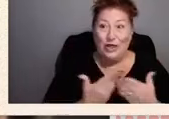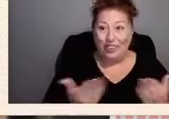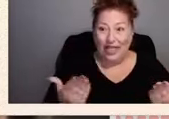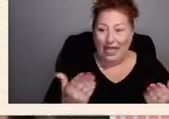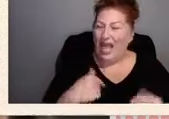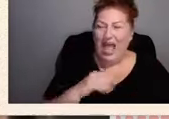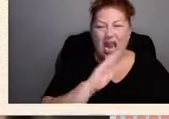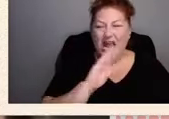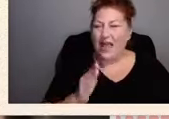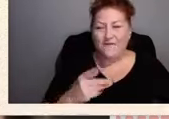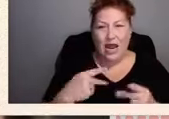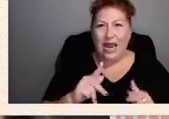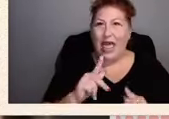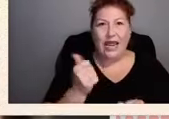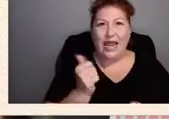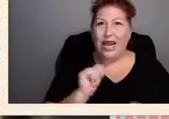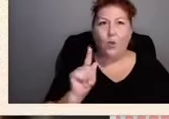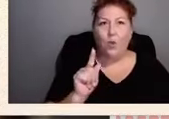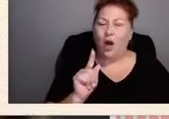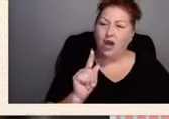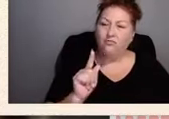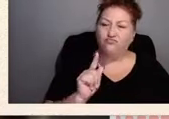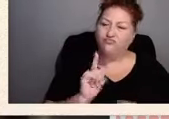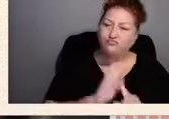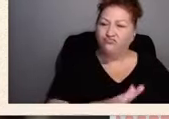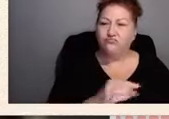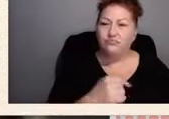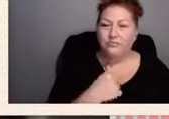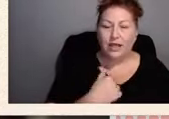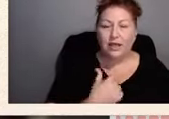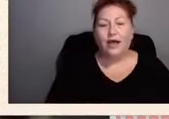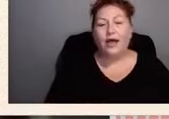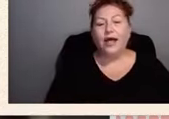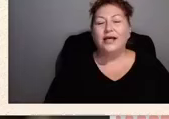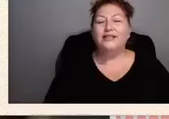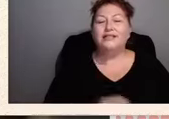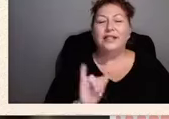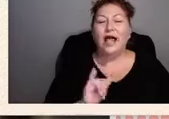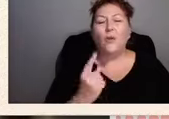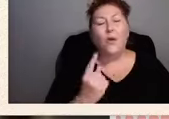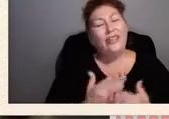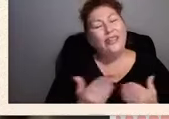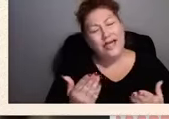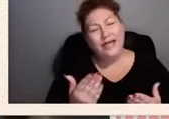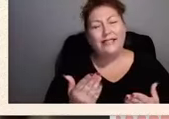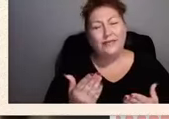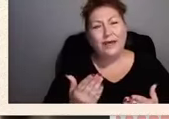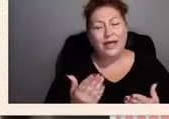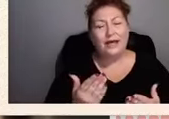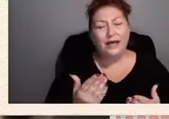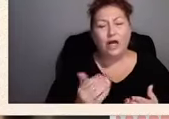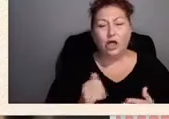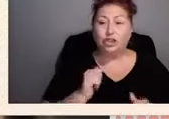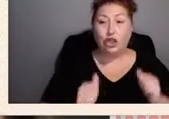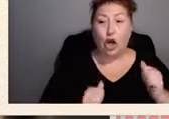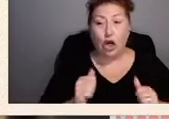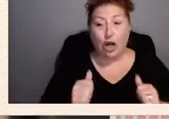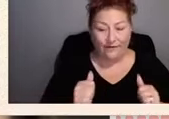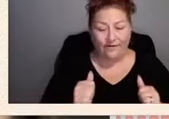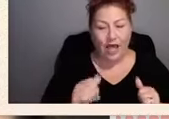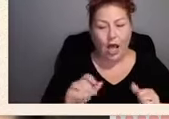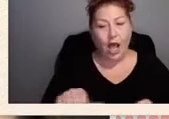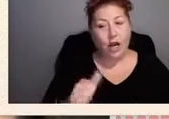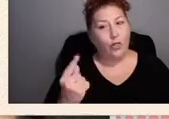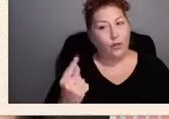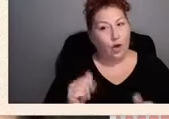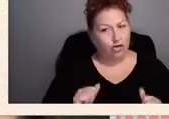anyone push me around. Um, it's one thing to be assertive, it's another one to be aggressive, and I